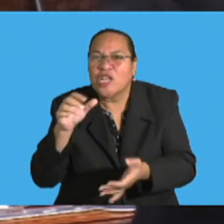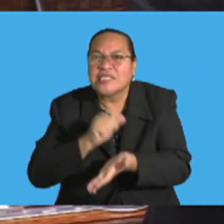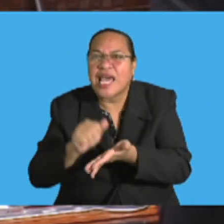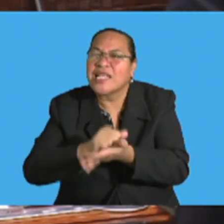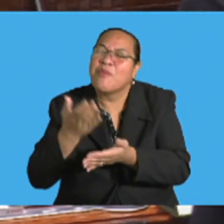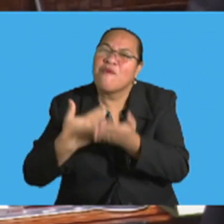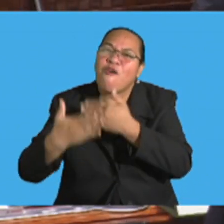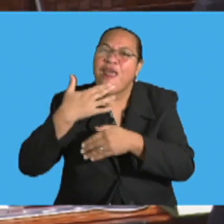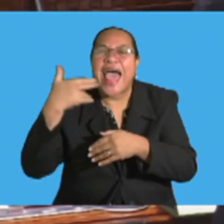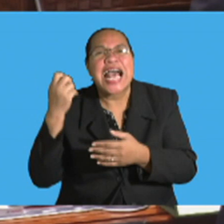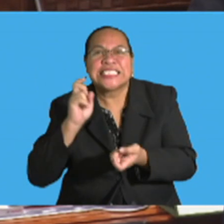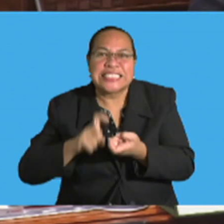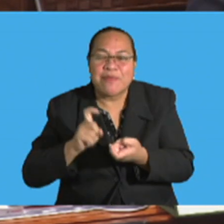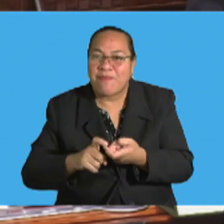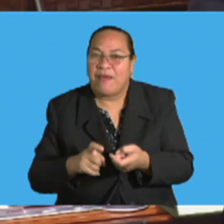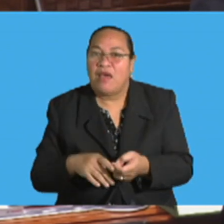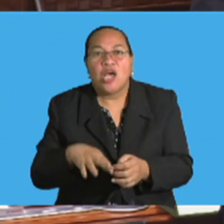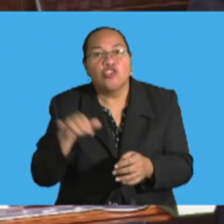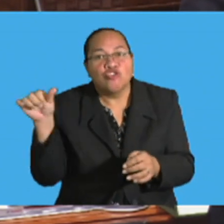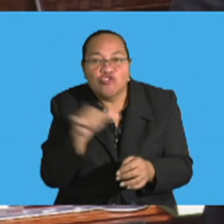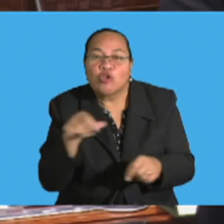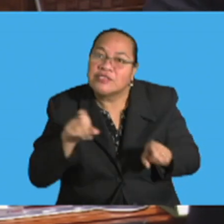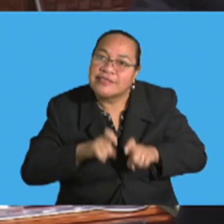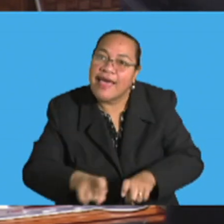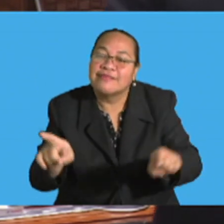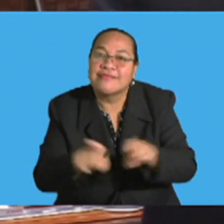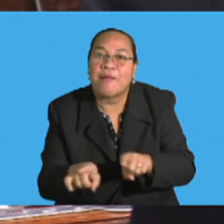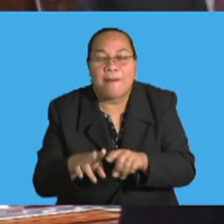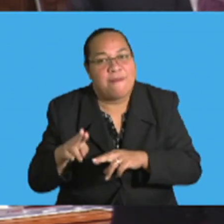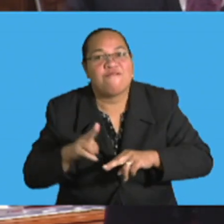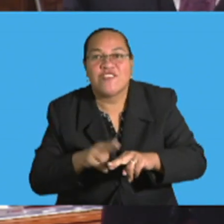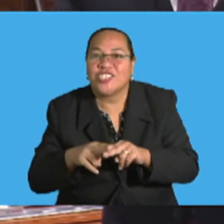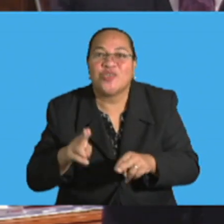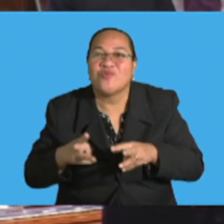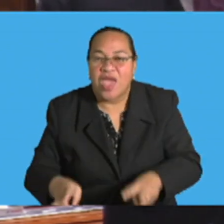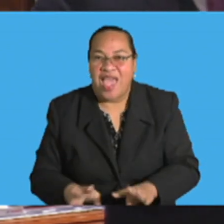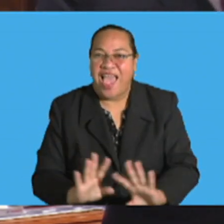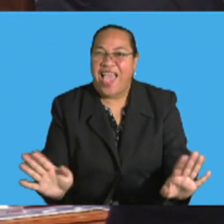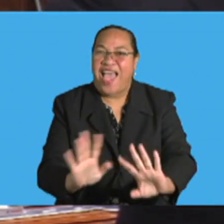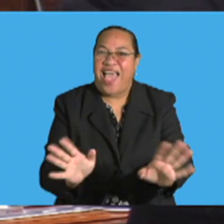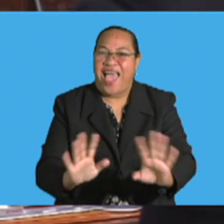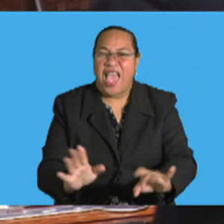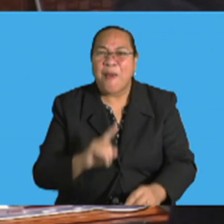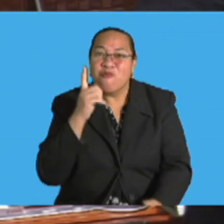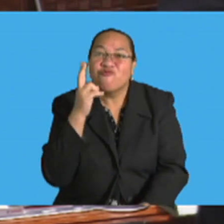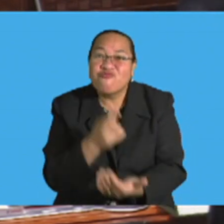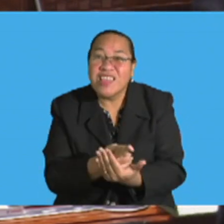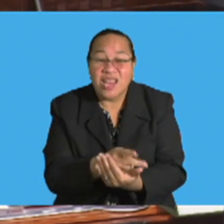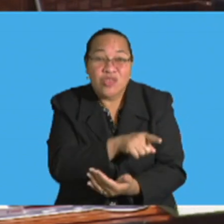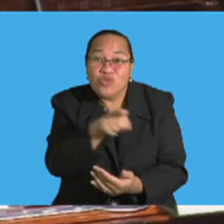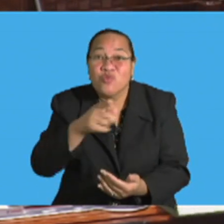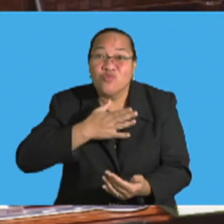what they're meaning. But the reality, Mr. Speaker, sir, is that on one hand, you want the price of milkshake and fish and chips to be lower